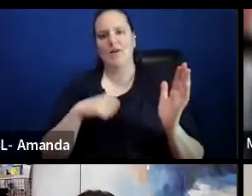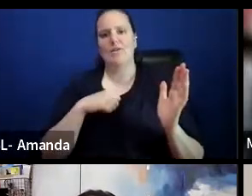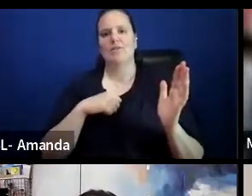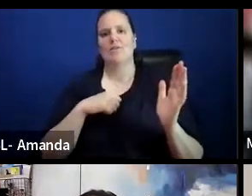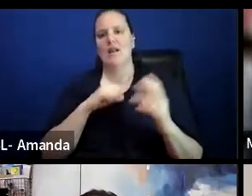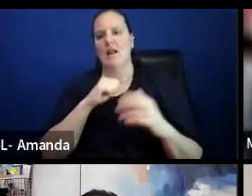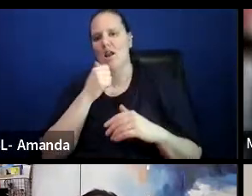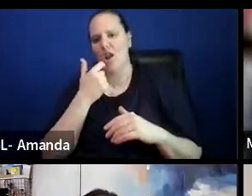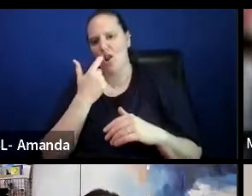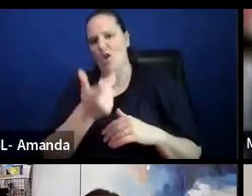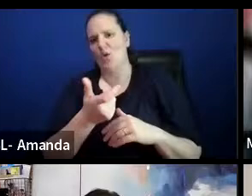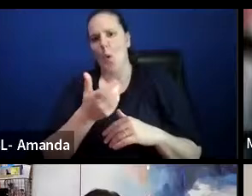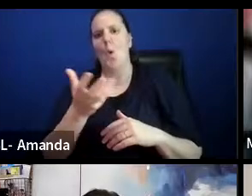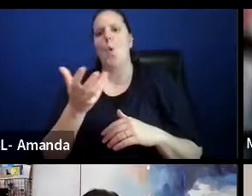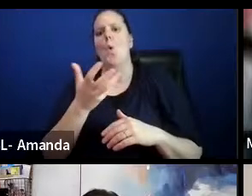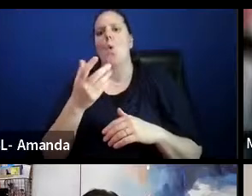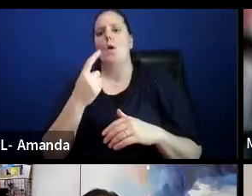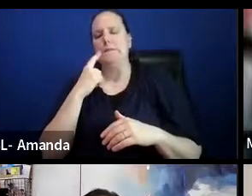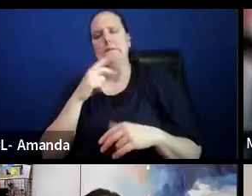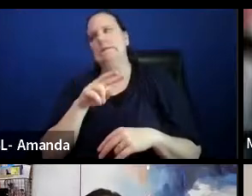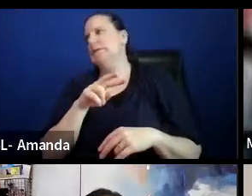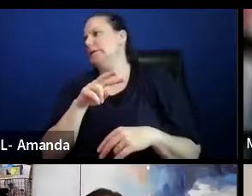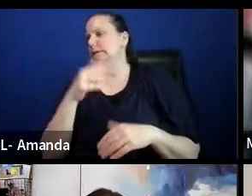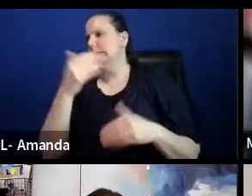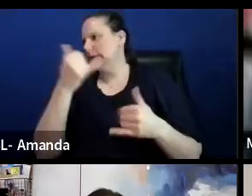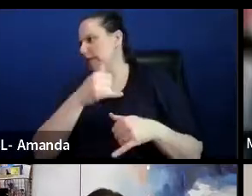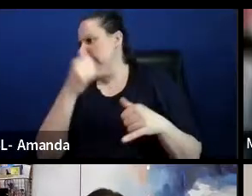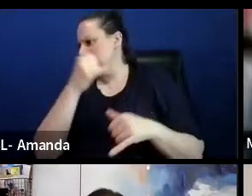than look at as an eyesore.